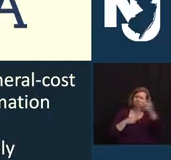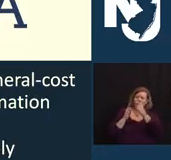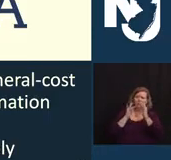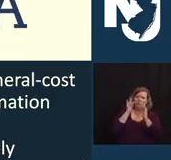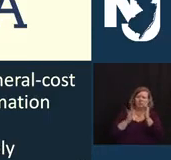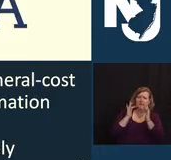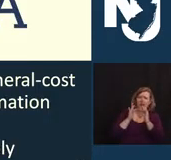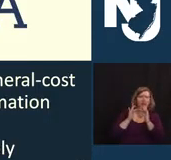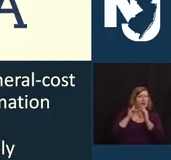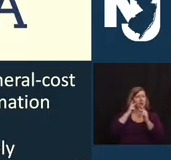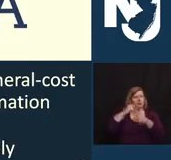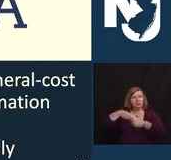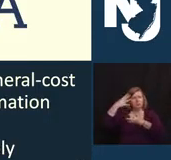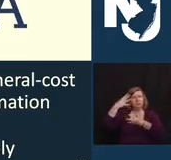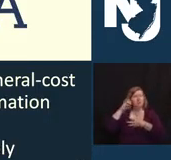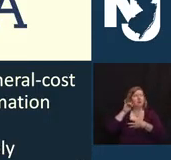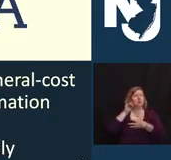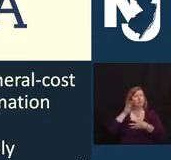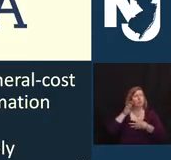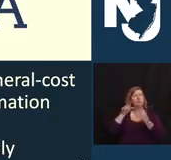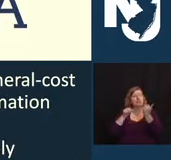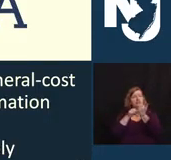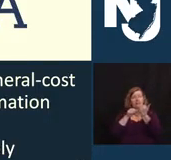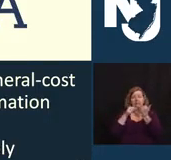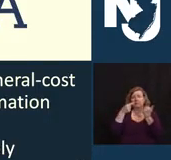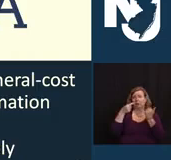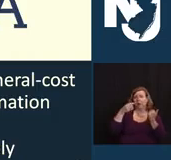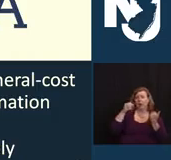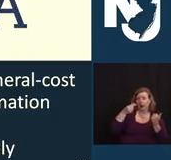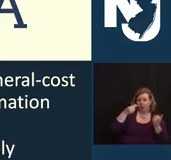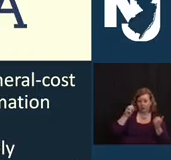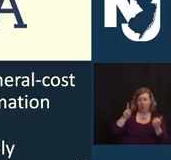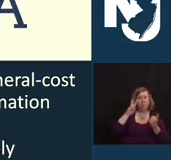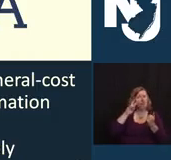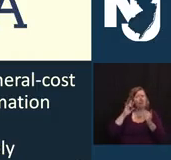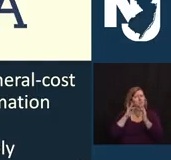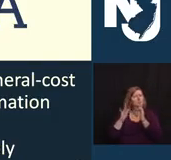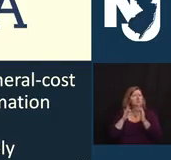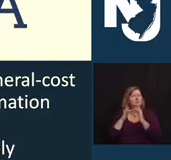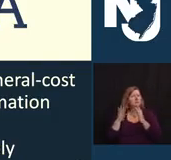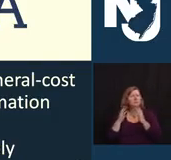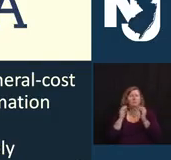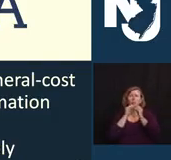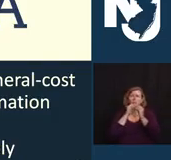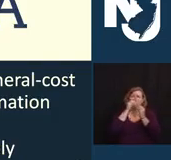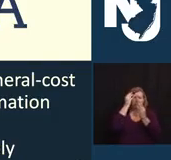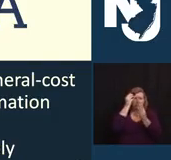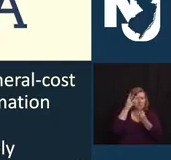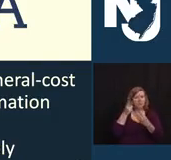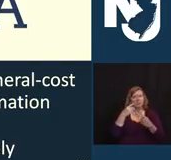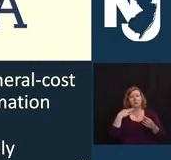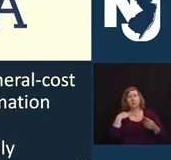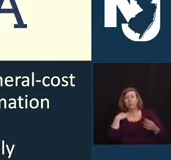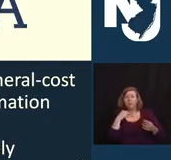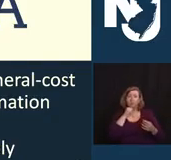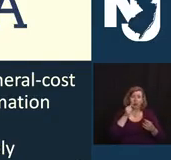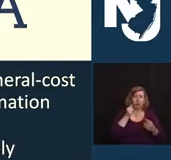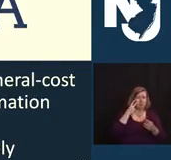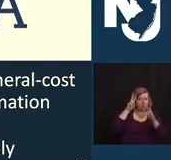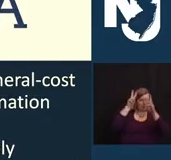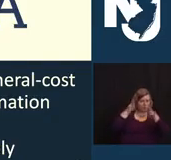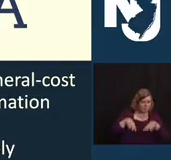disasterassistance.gov. That's disasterassistance.gov for more specific eligibility information for this financial